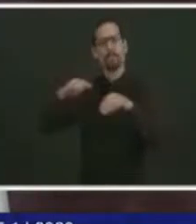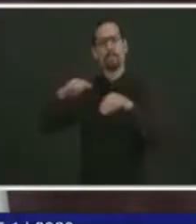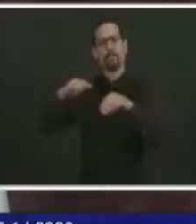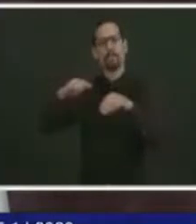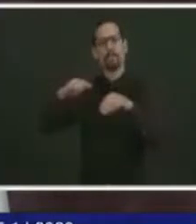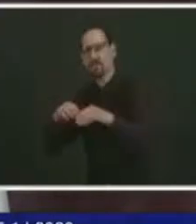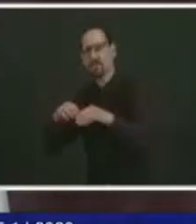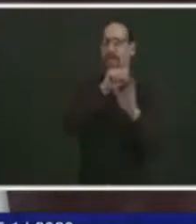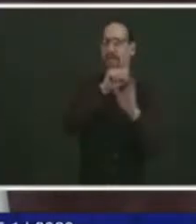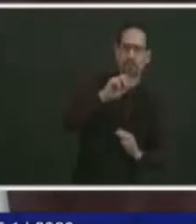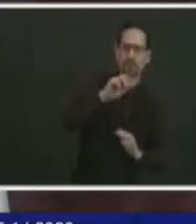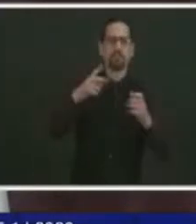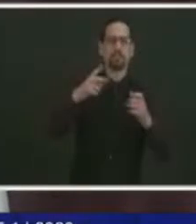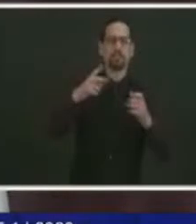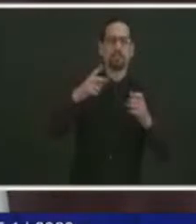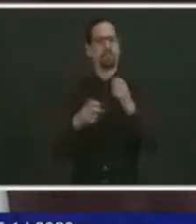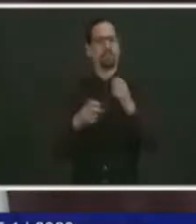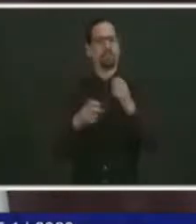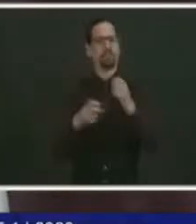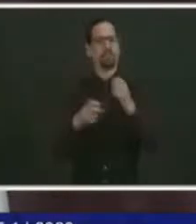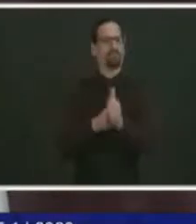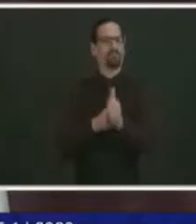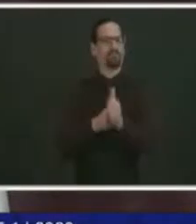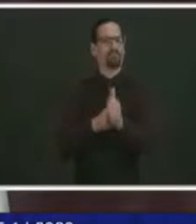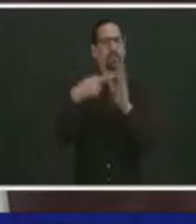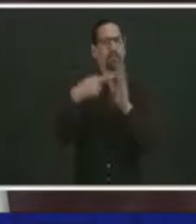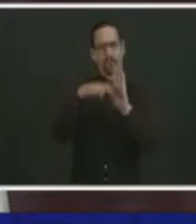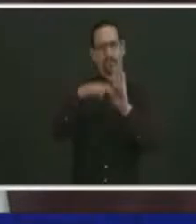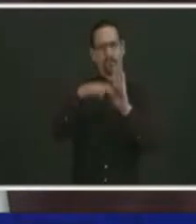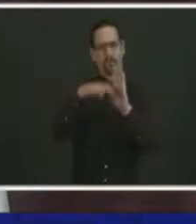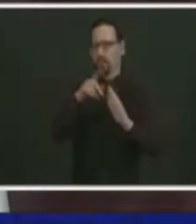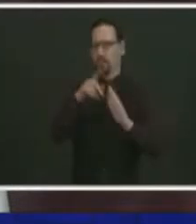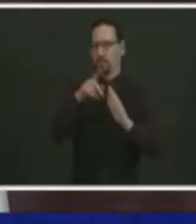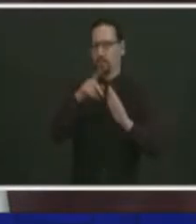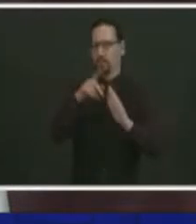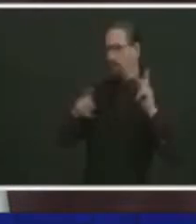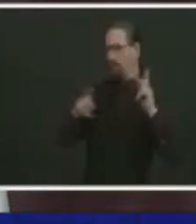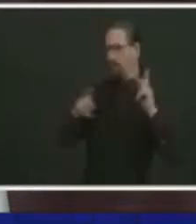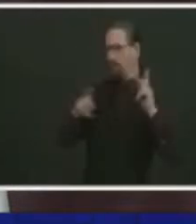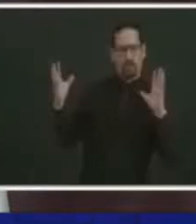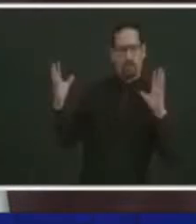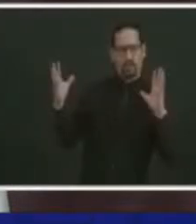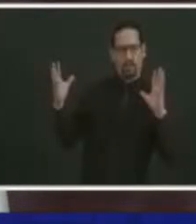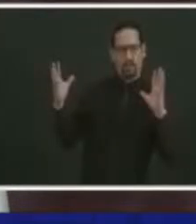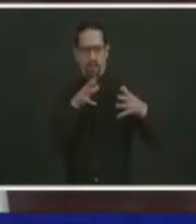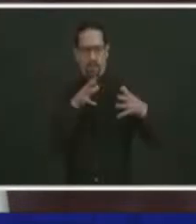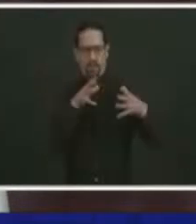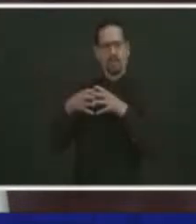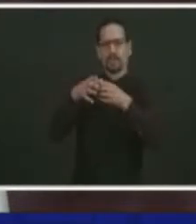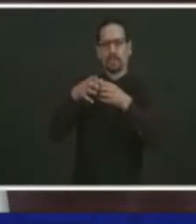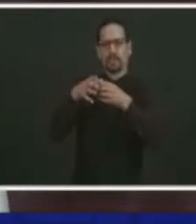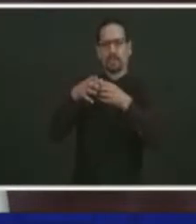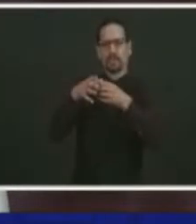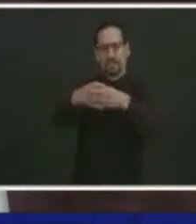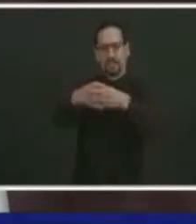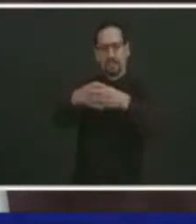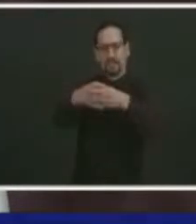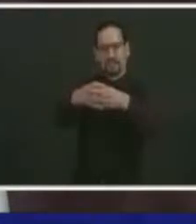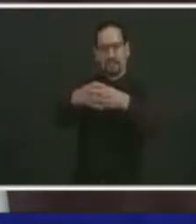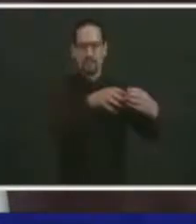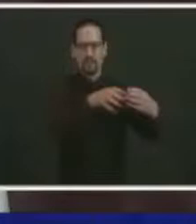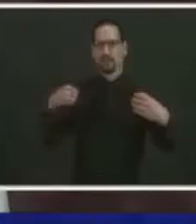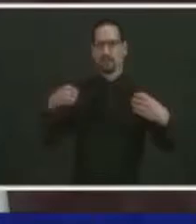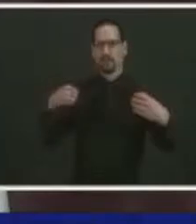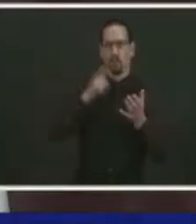if you went there and started to find yourself, there were a few big congregations that we saw, some sports